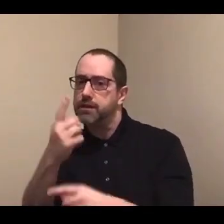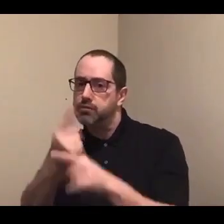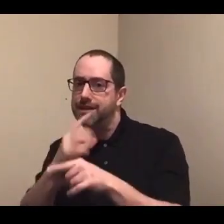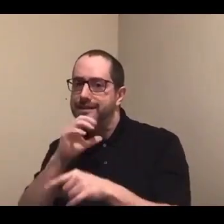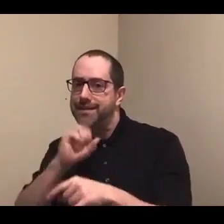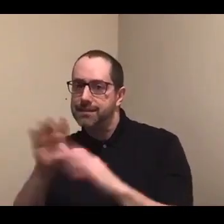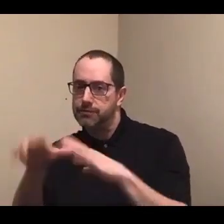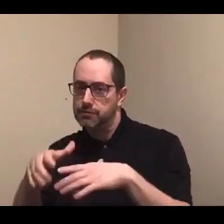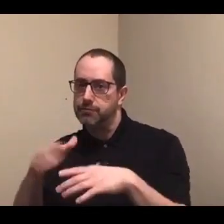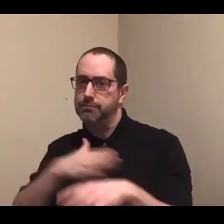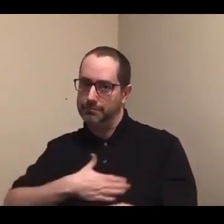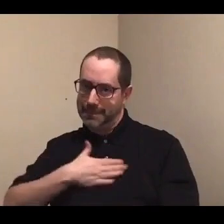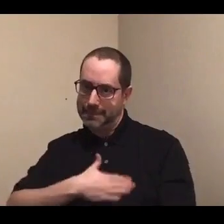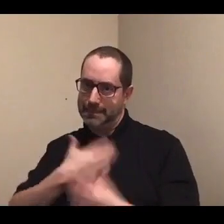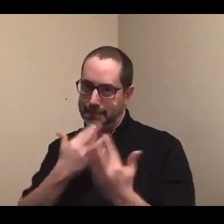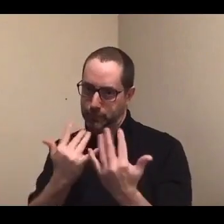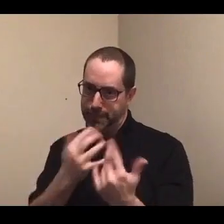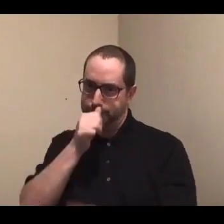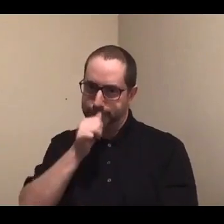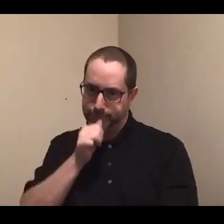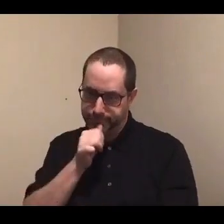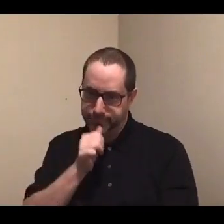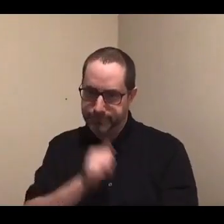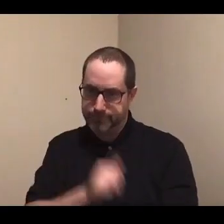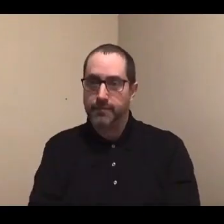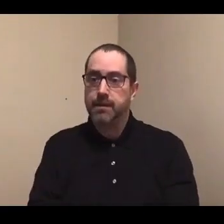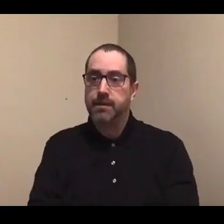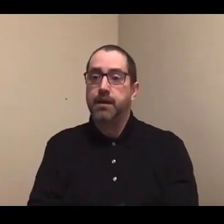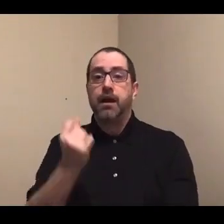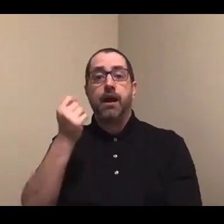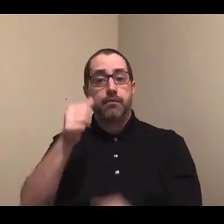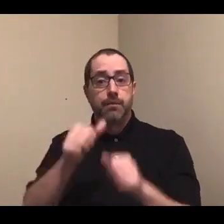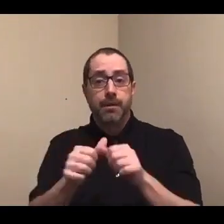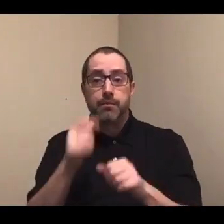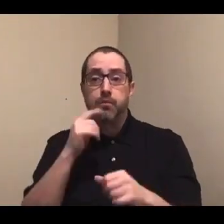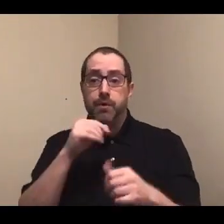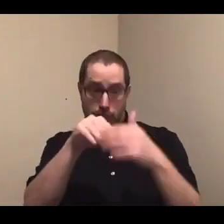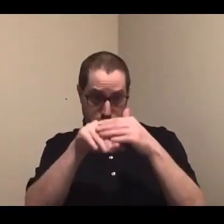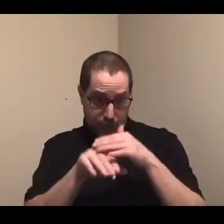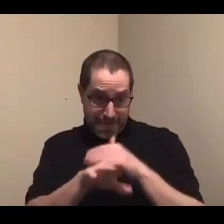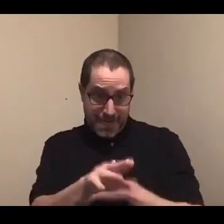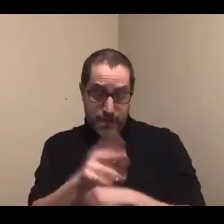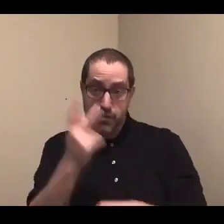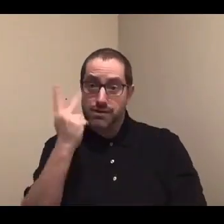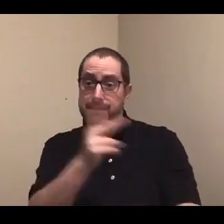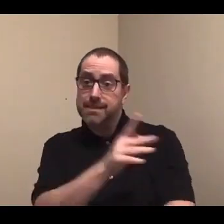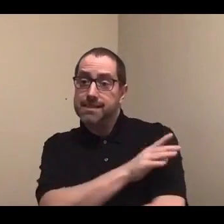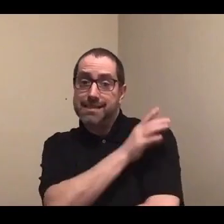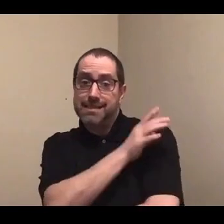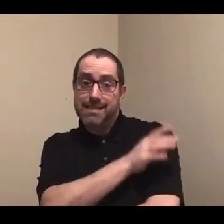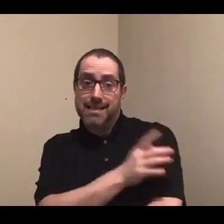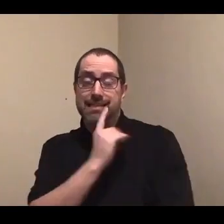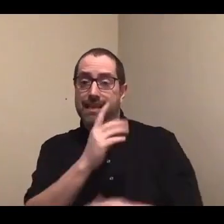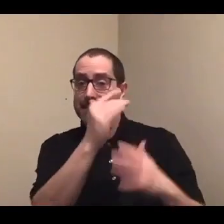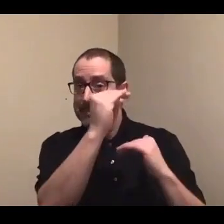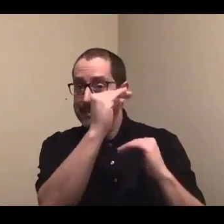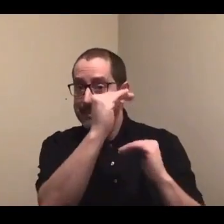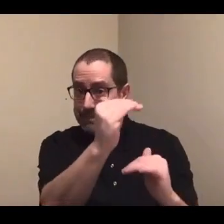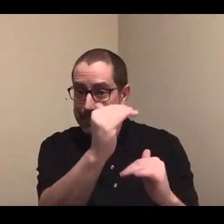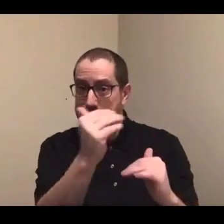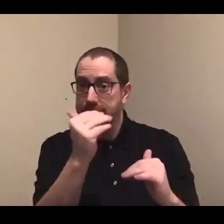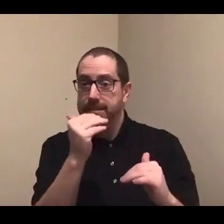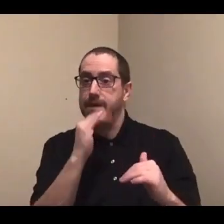Another thing to remember is that the clinics that you'll see when you go into the booking tool are limited by appointment availability,